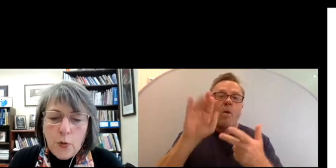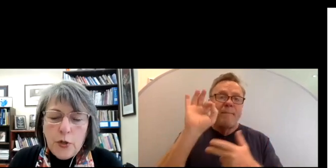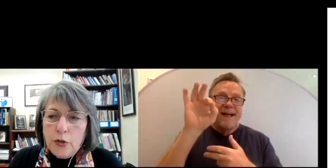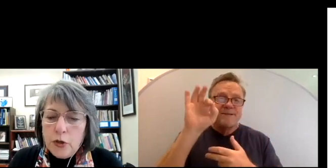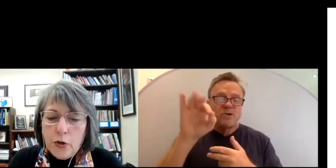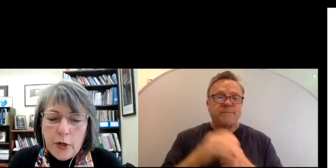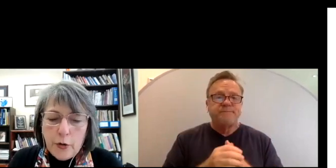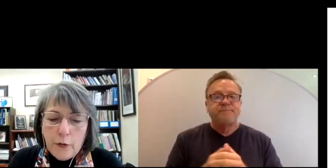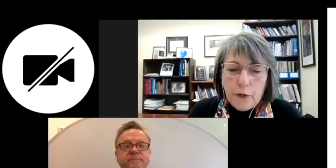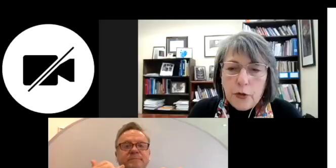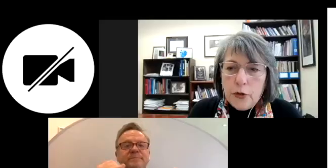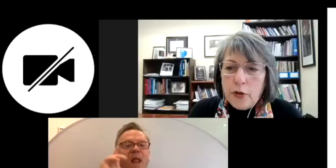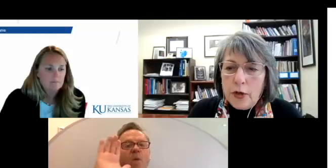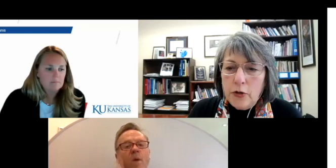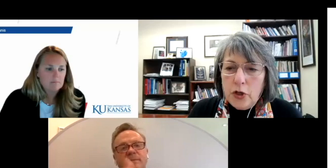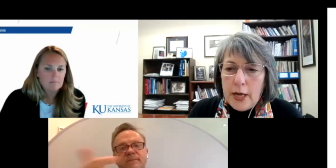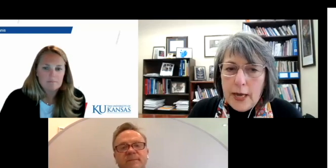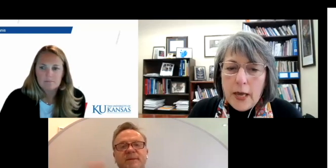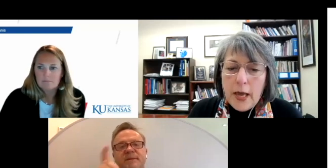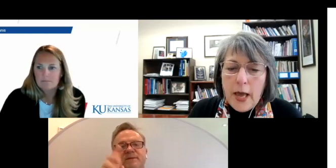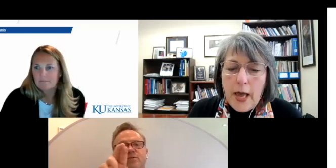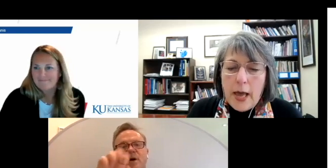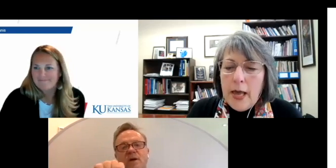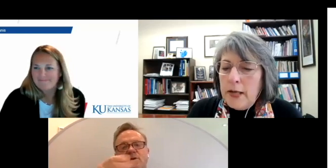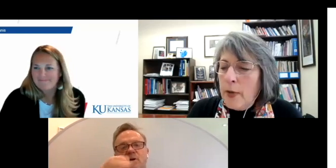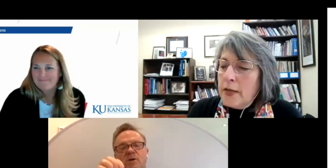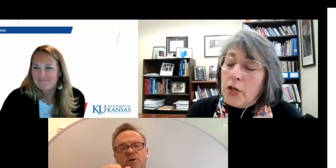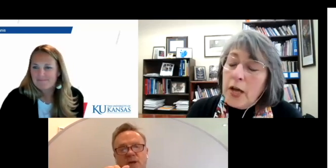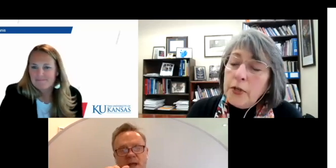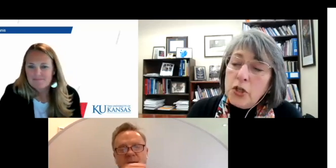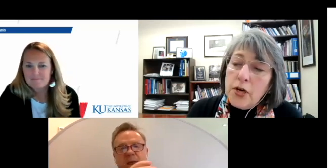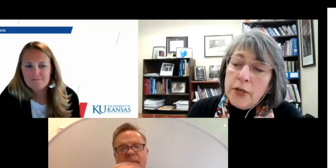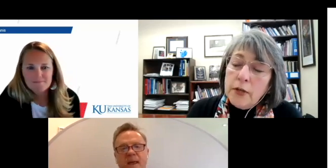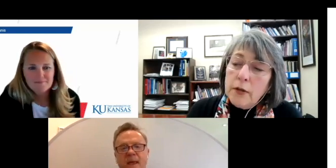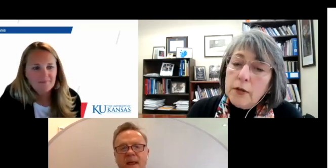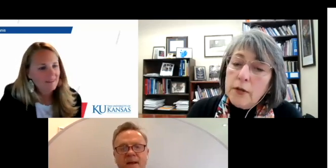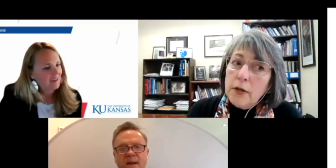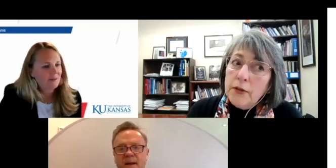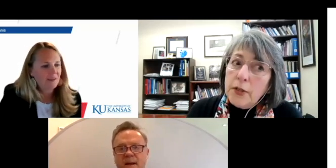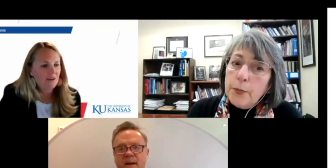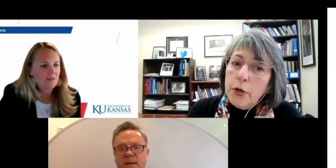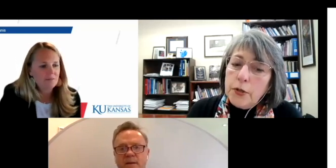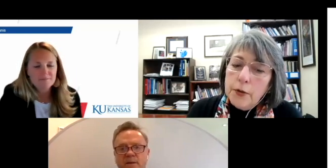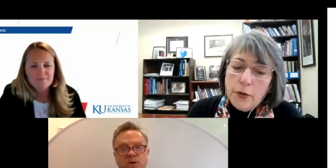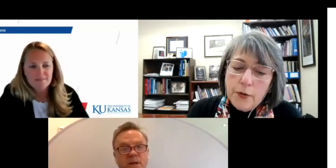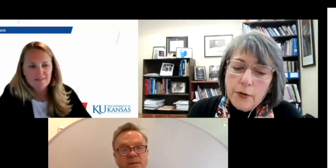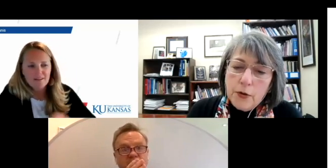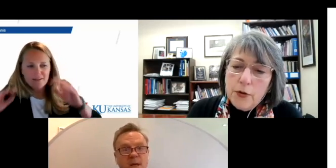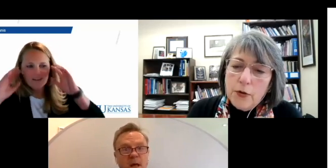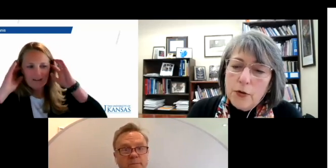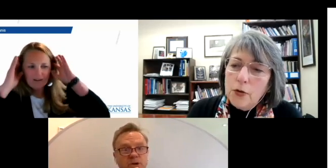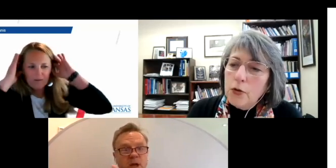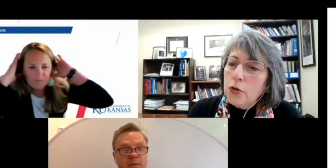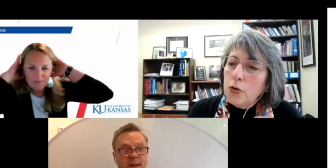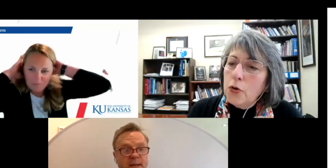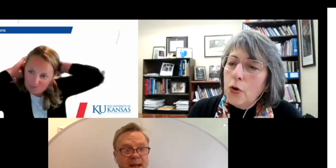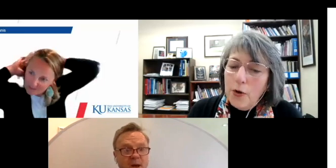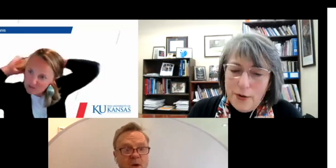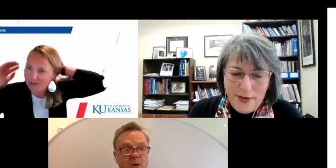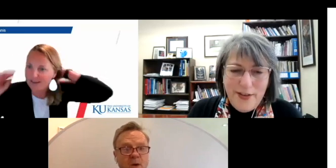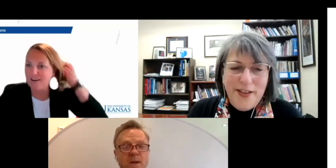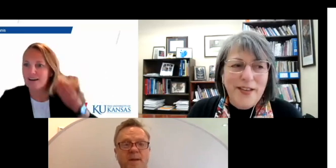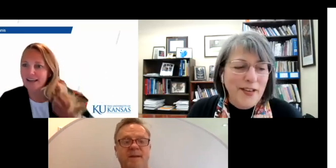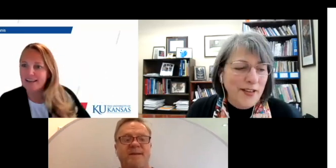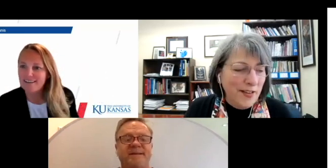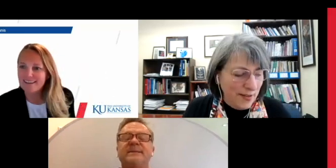going to turn it over to Dr. Shea. And am I stopping sharing? There we go. No, we're